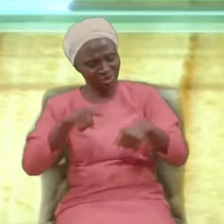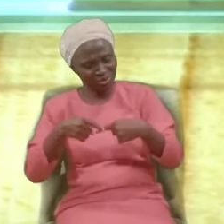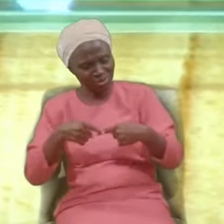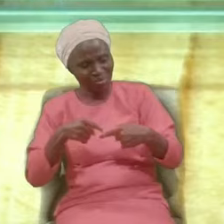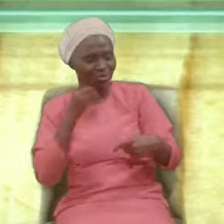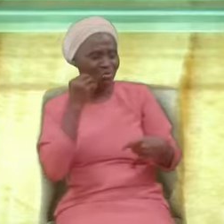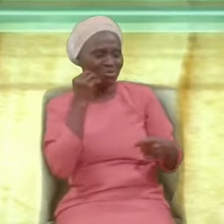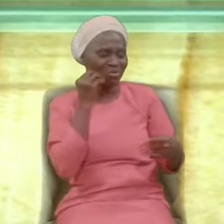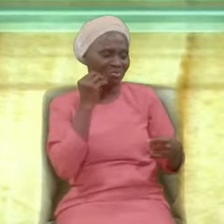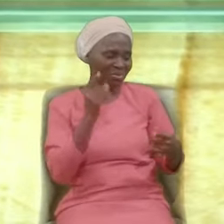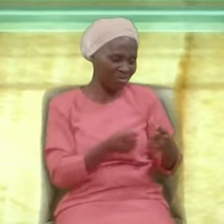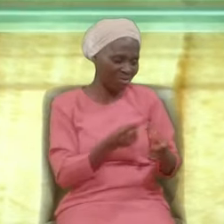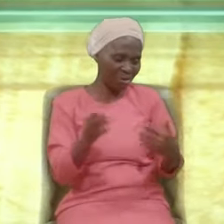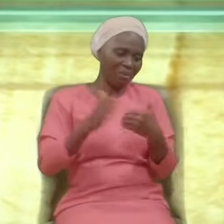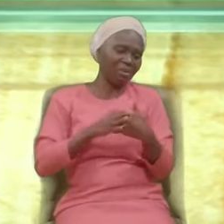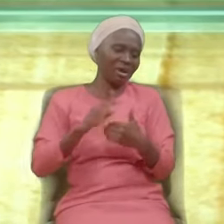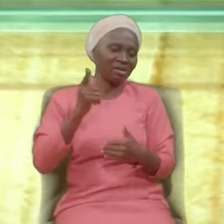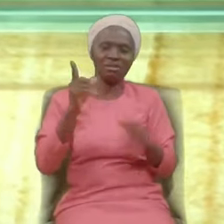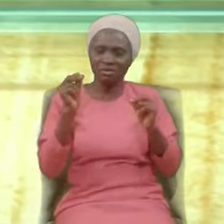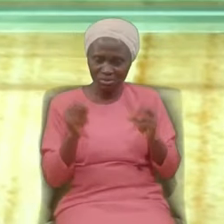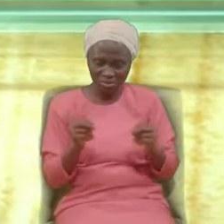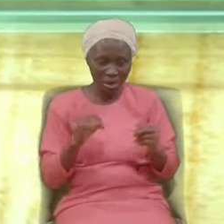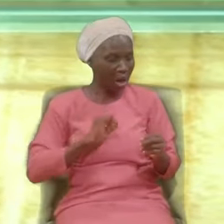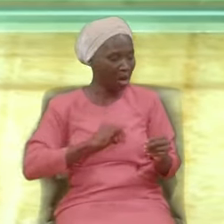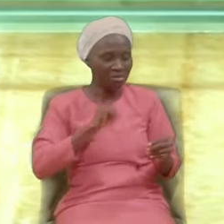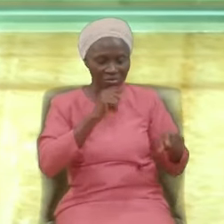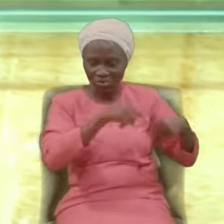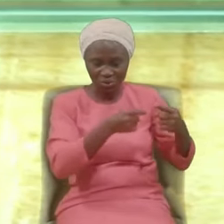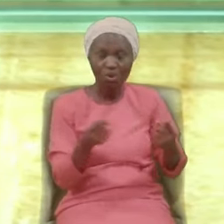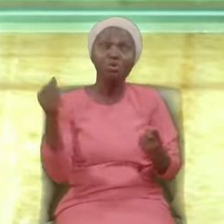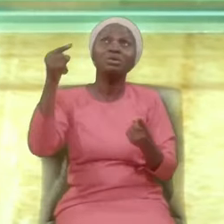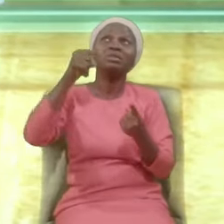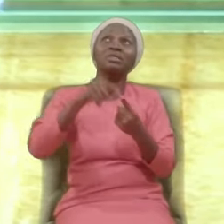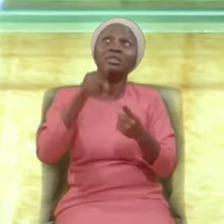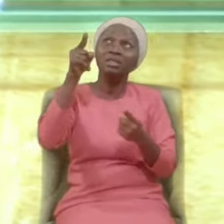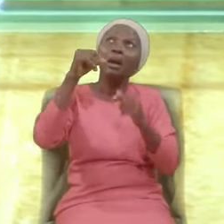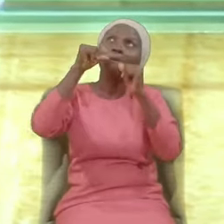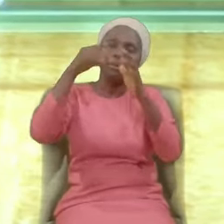you bless me. Undeniable prayer tonight.